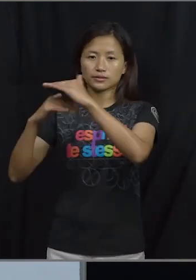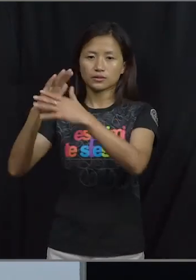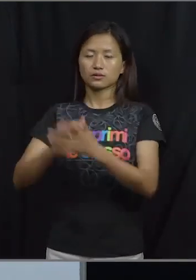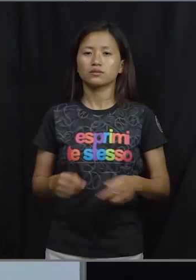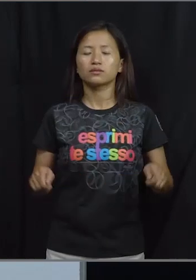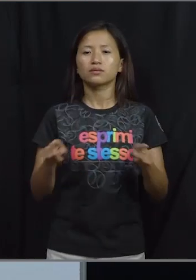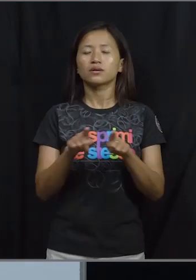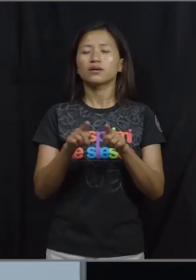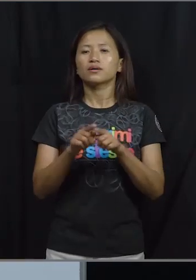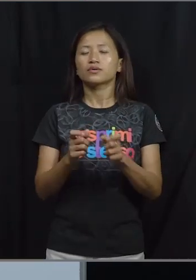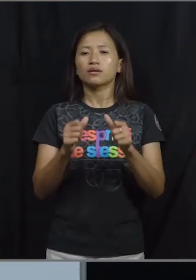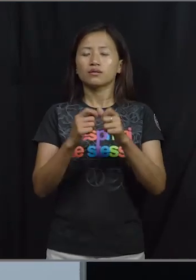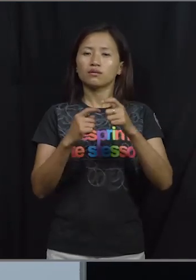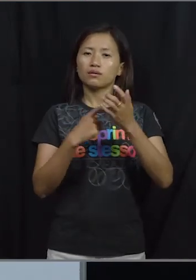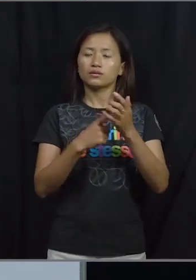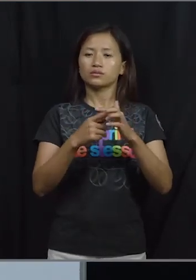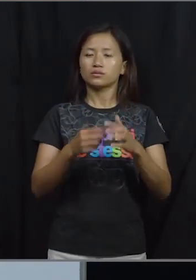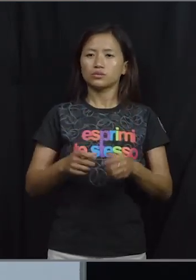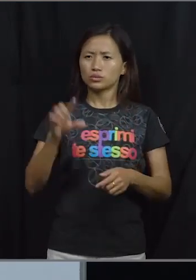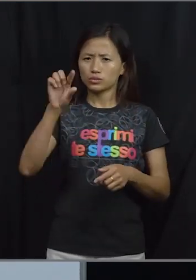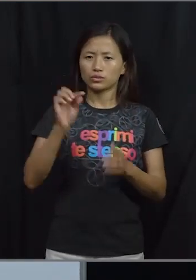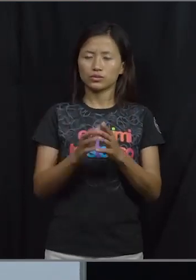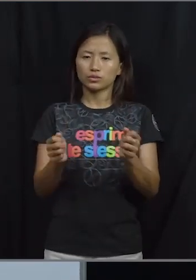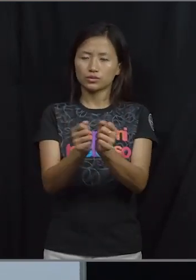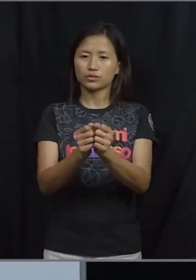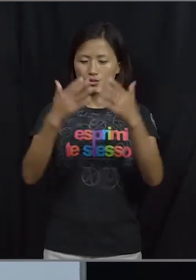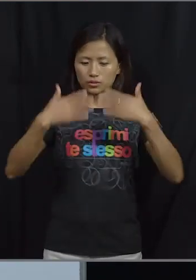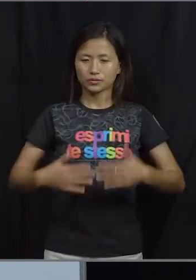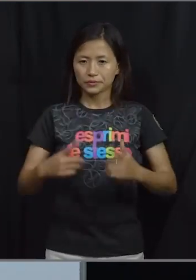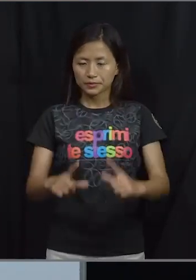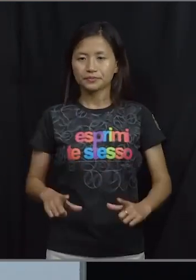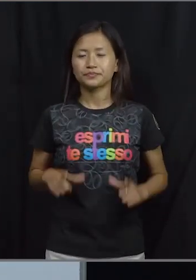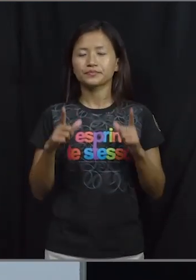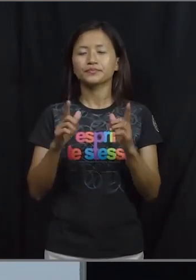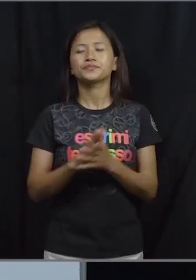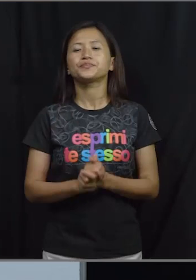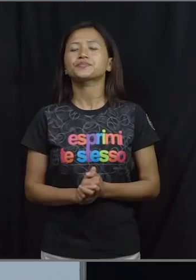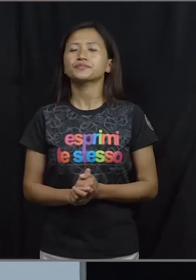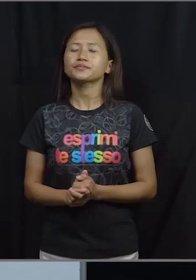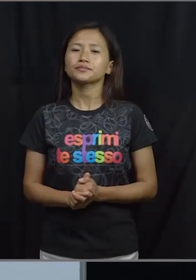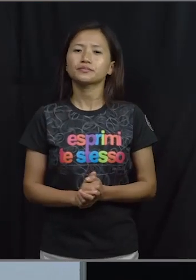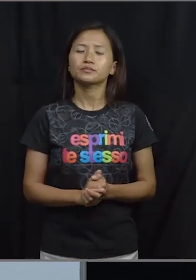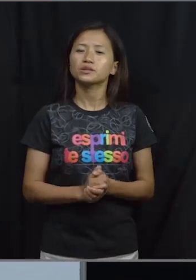with the human life, isn't it? So these arguments, we cannot deny them because